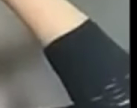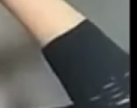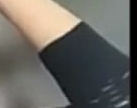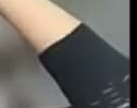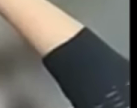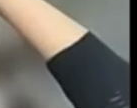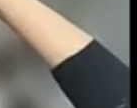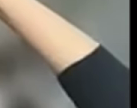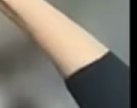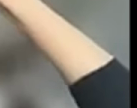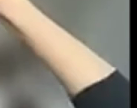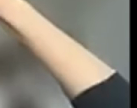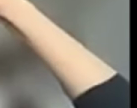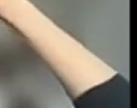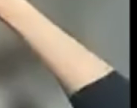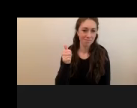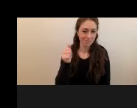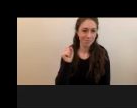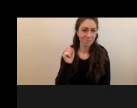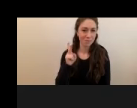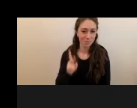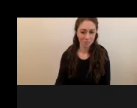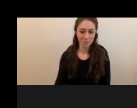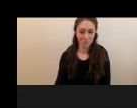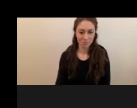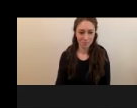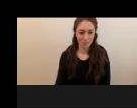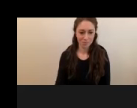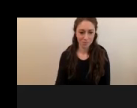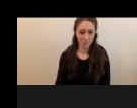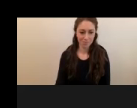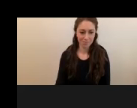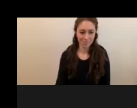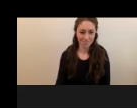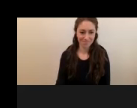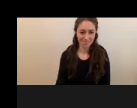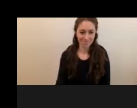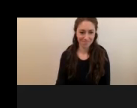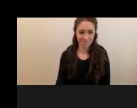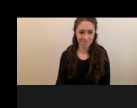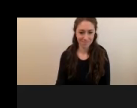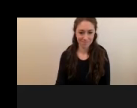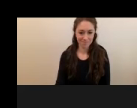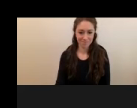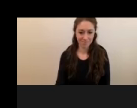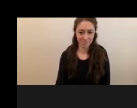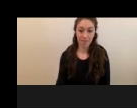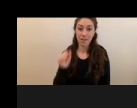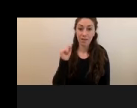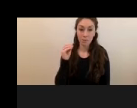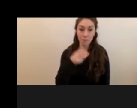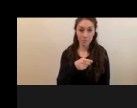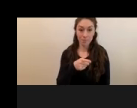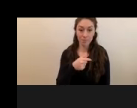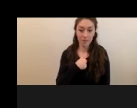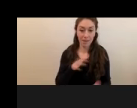There we go. Okay. So I kind of